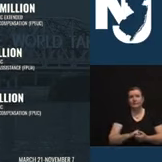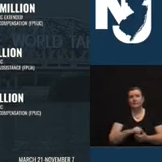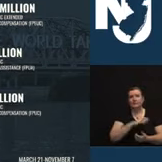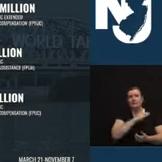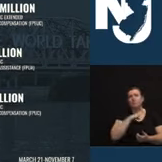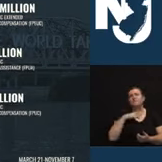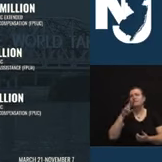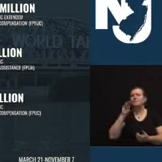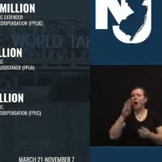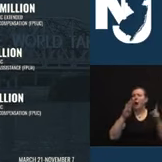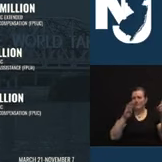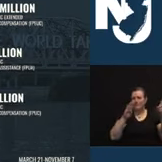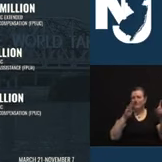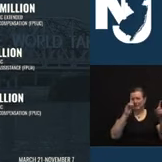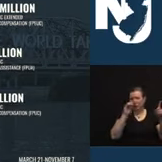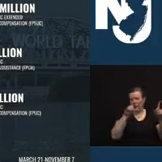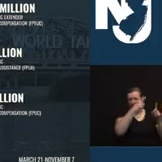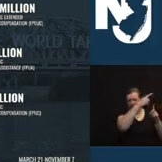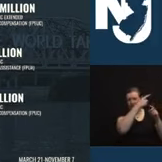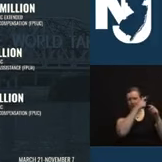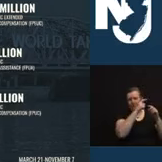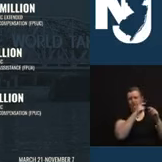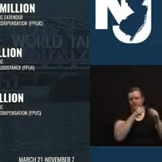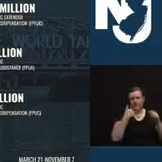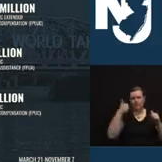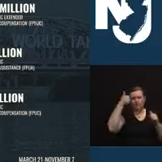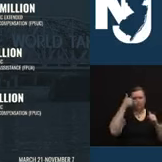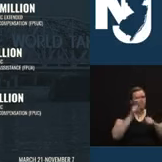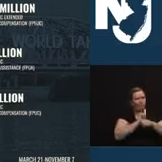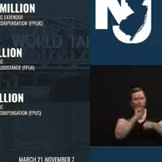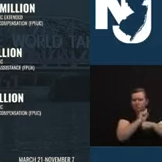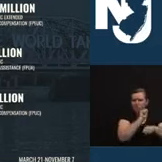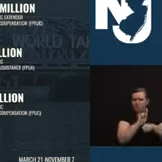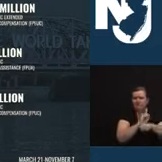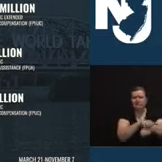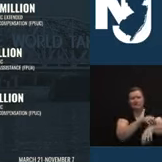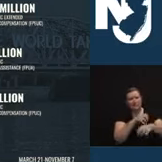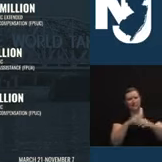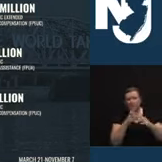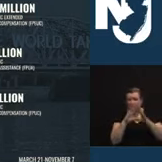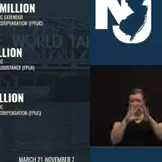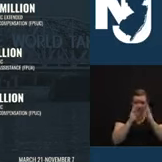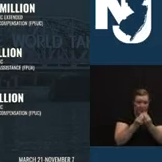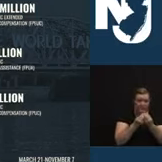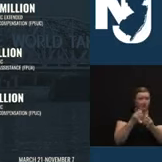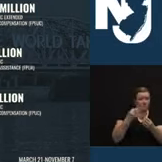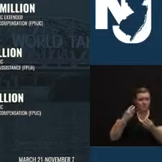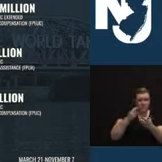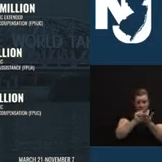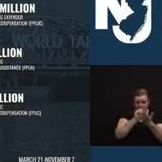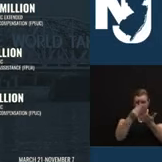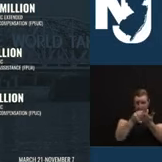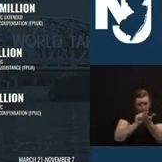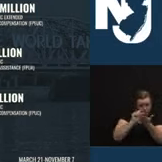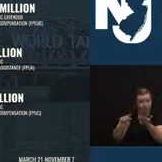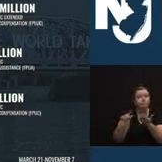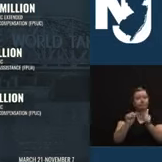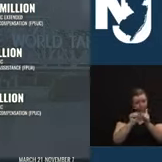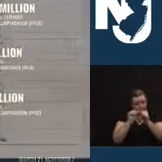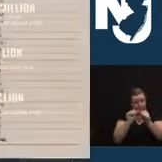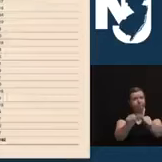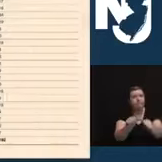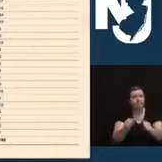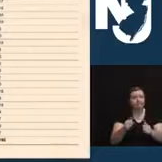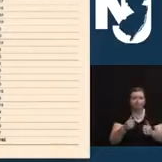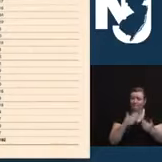work as hard as they can to help our families receive benefits, and they have our continued thanks. Separately,